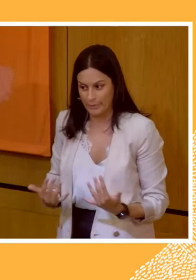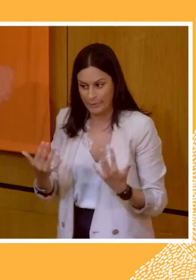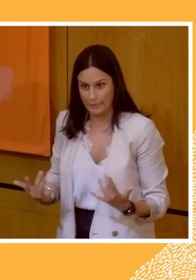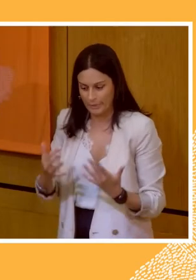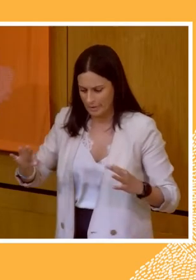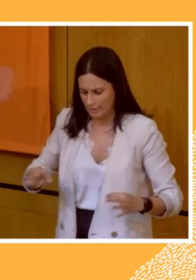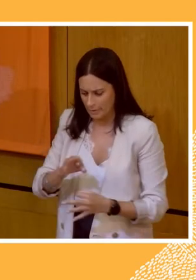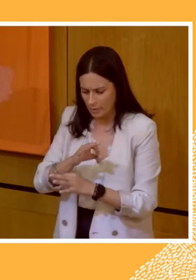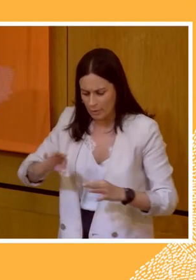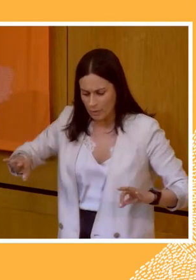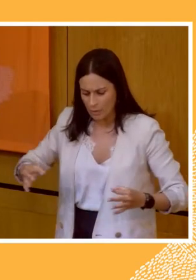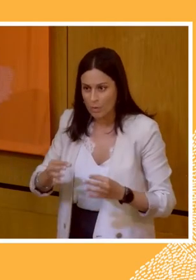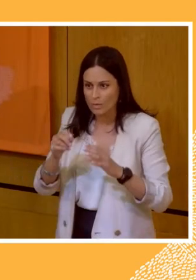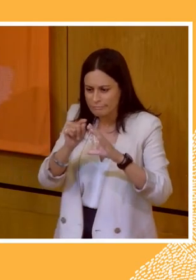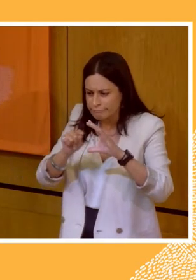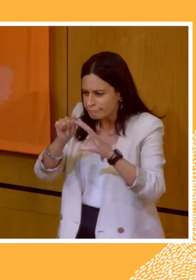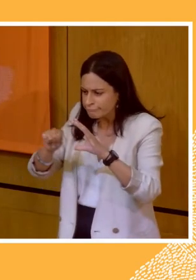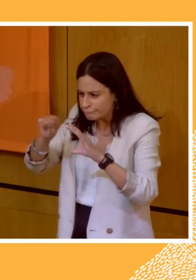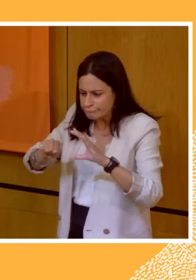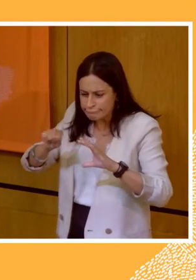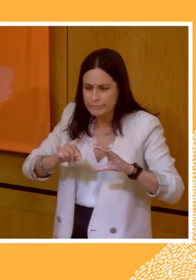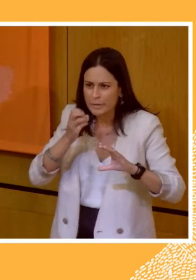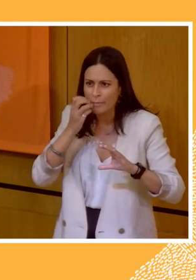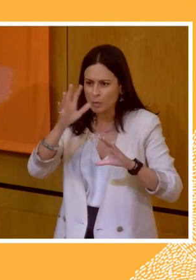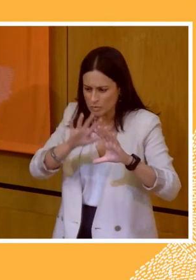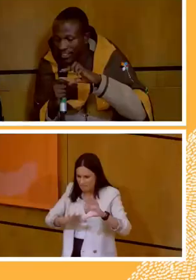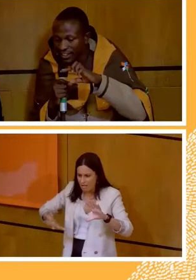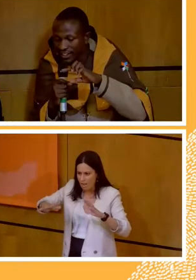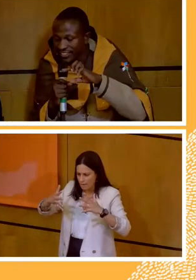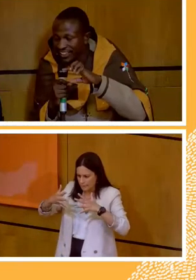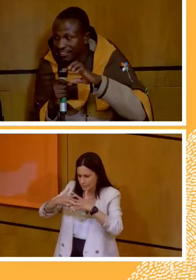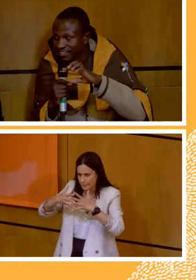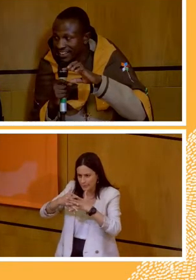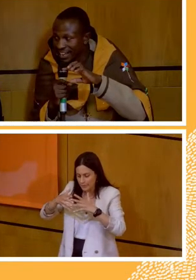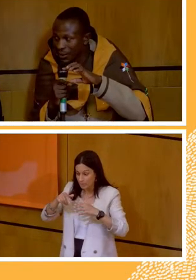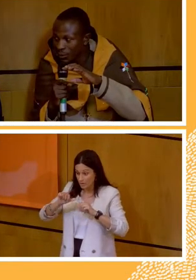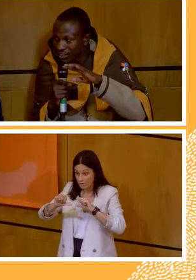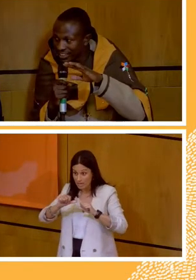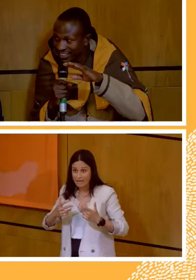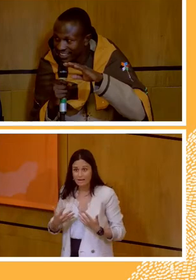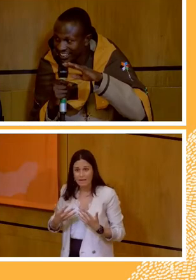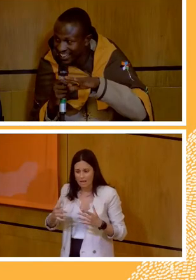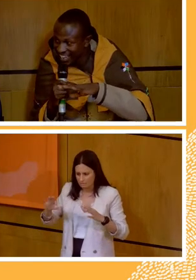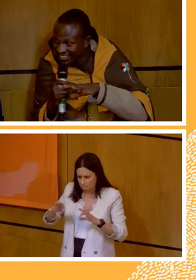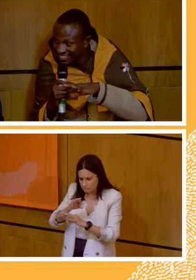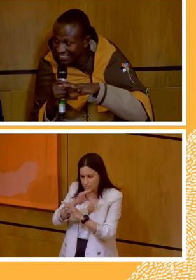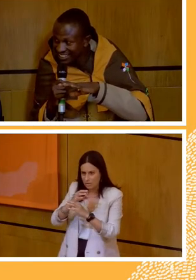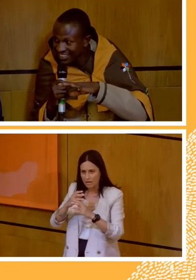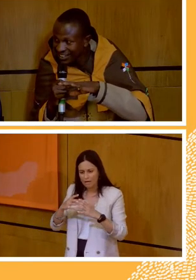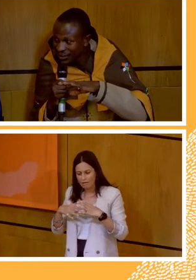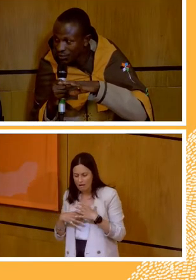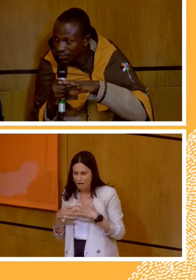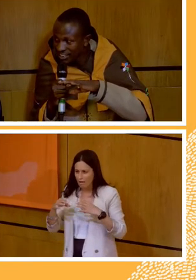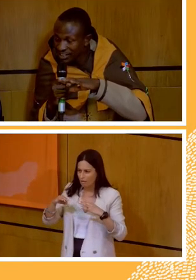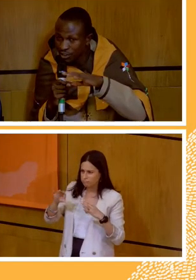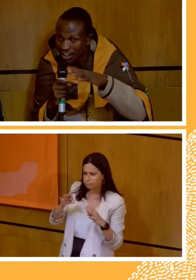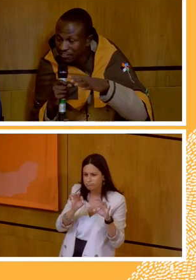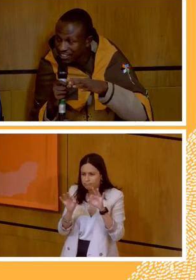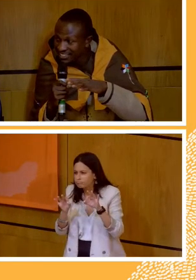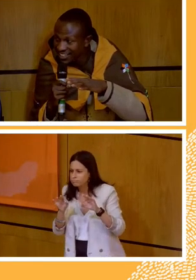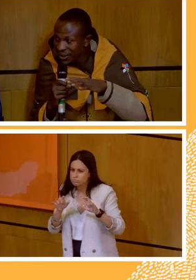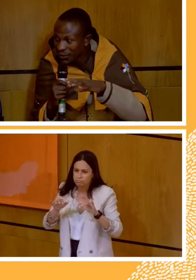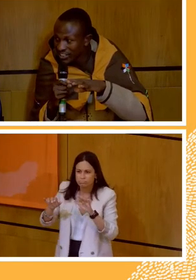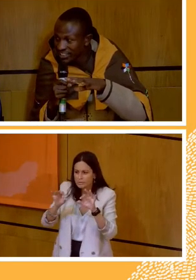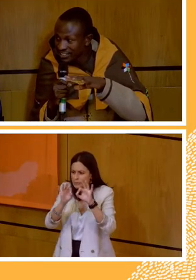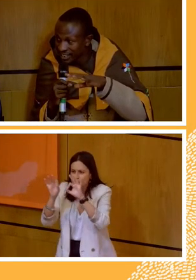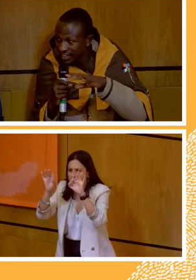different sounds. And you could tell whether they are now relaxed, ready for